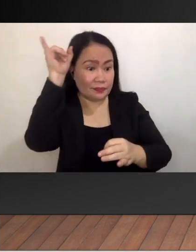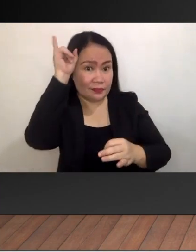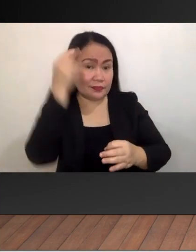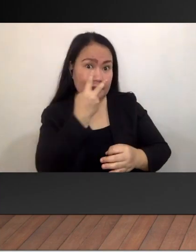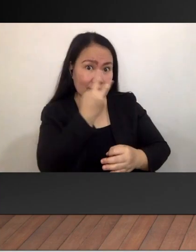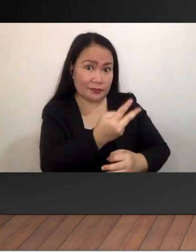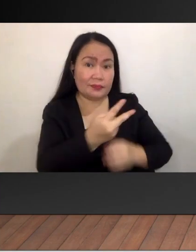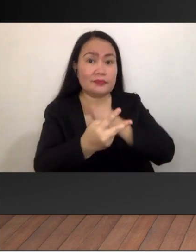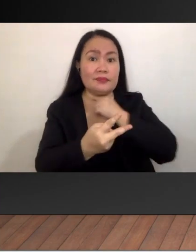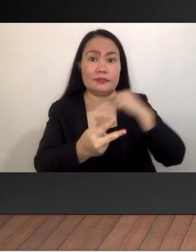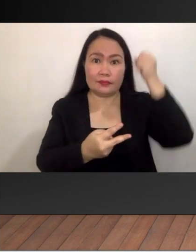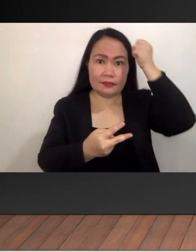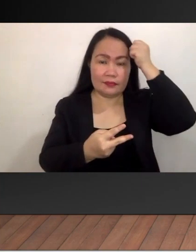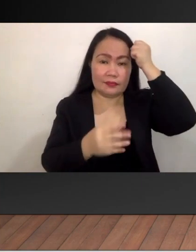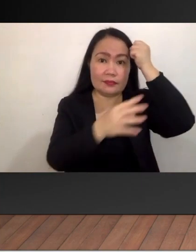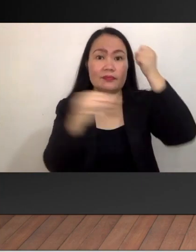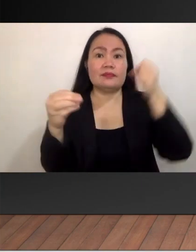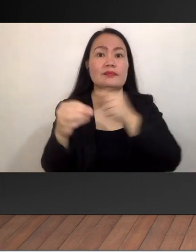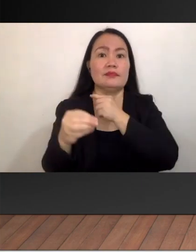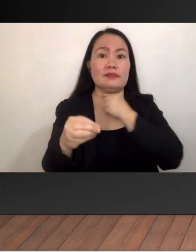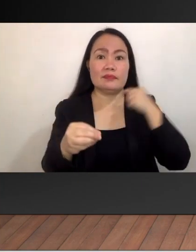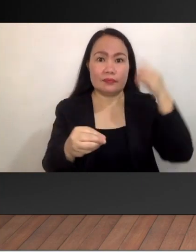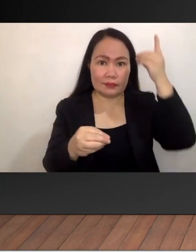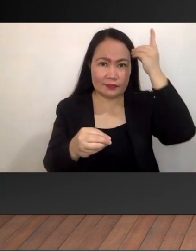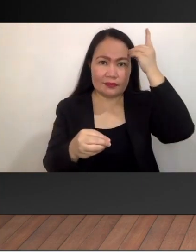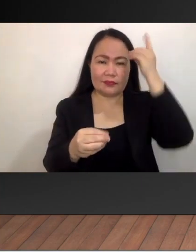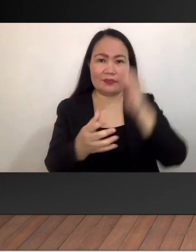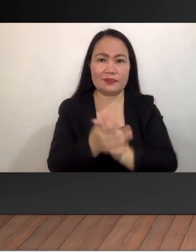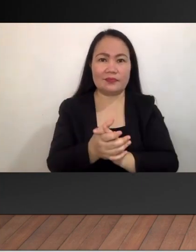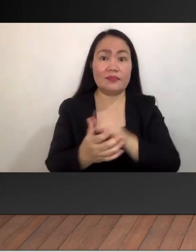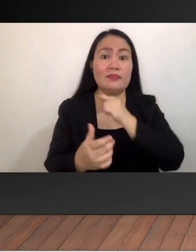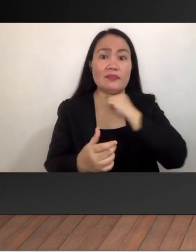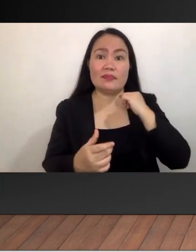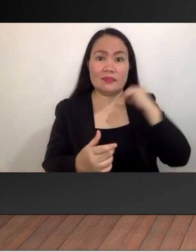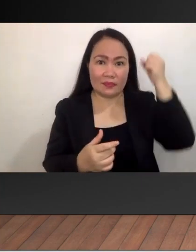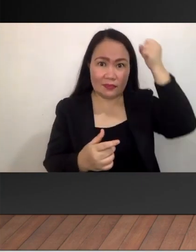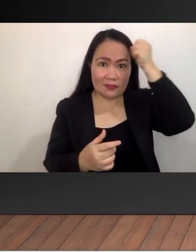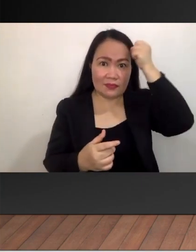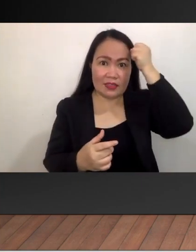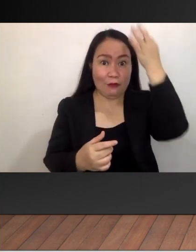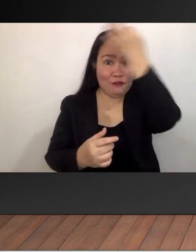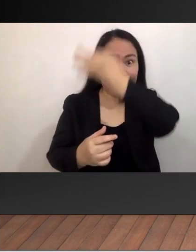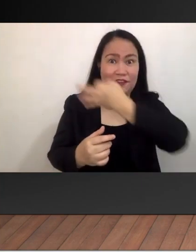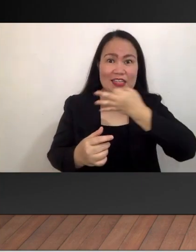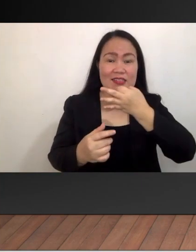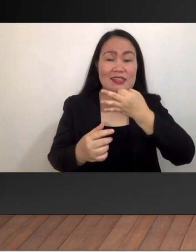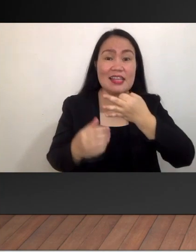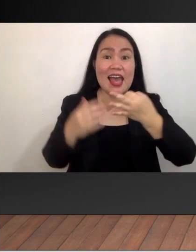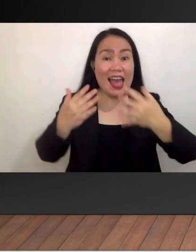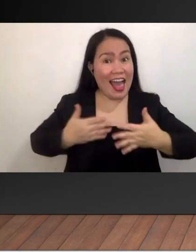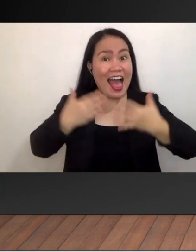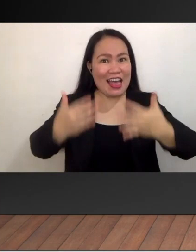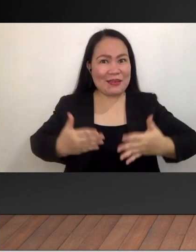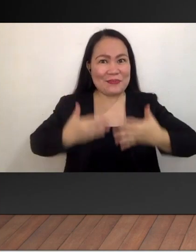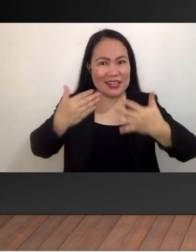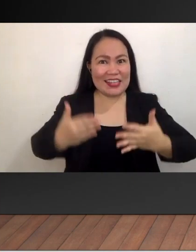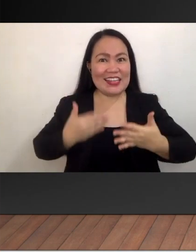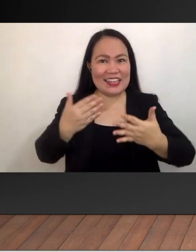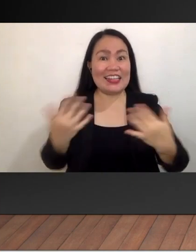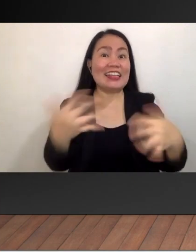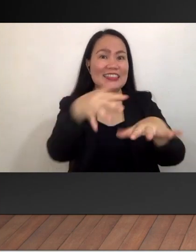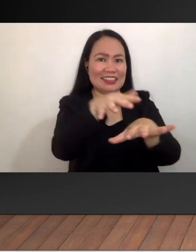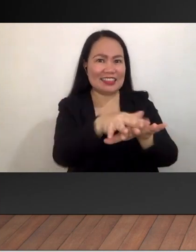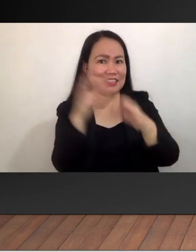he saw Priest Sibayla and Padre Damaso. Priest Sibayla's face clearly showed his pleasure